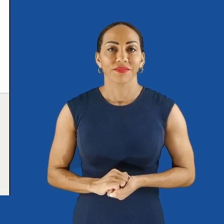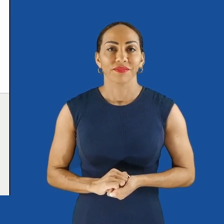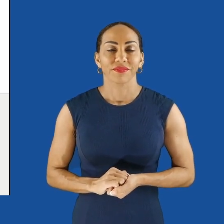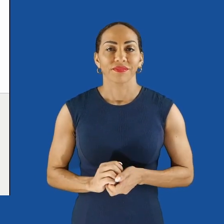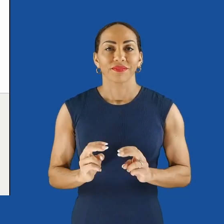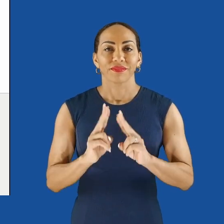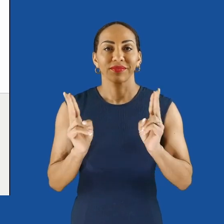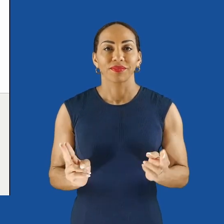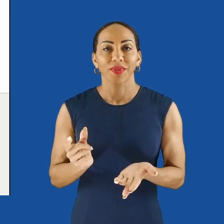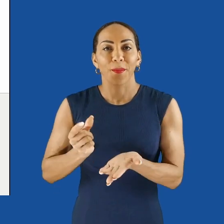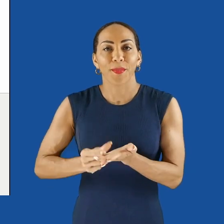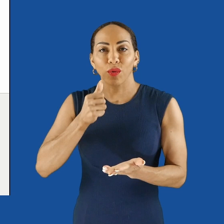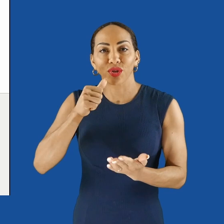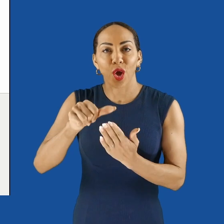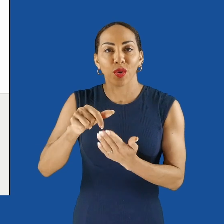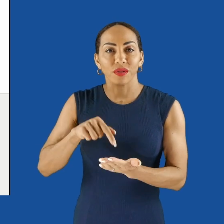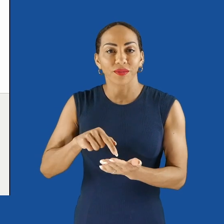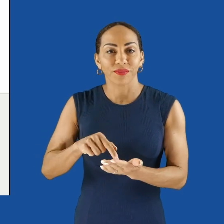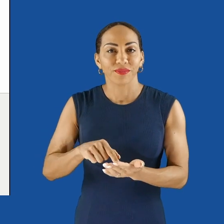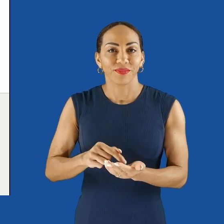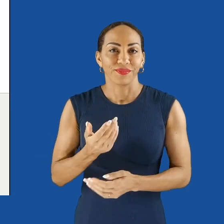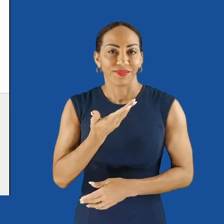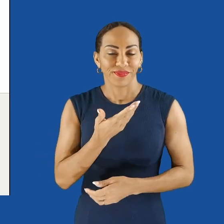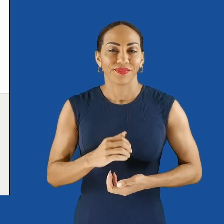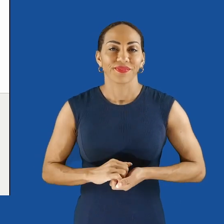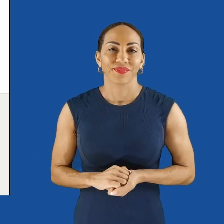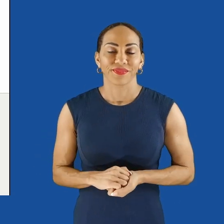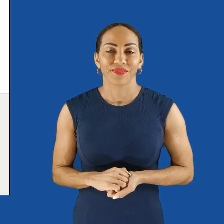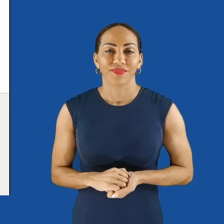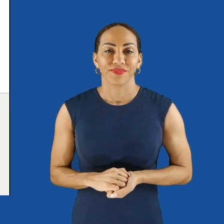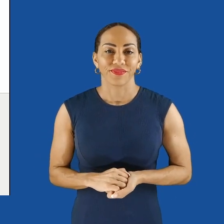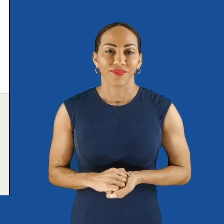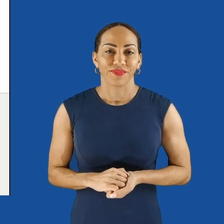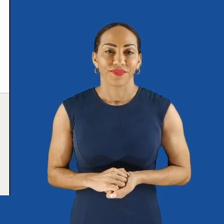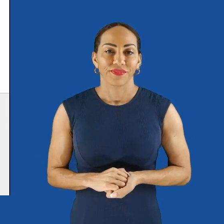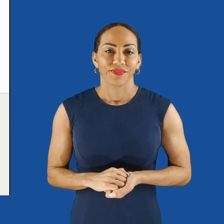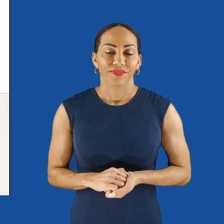And my postcode is BN1 4AJ.